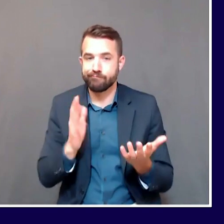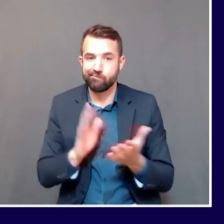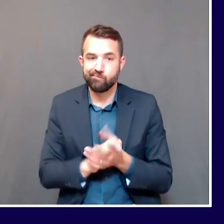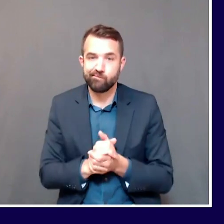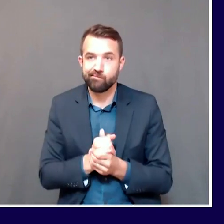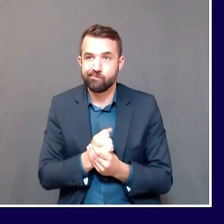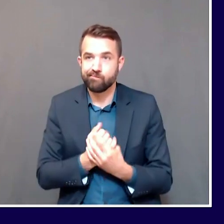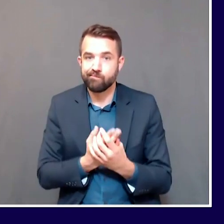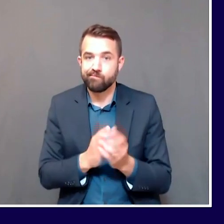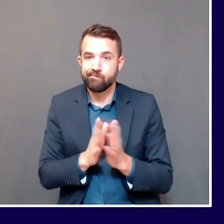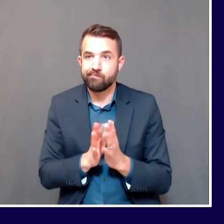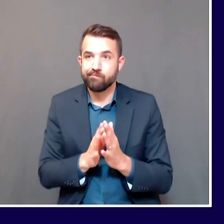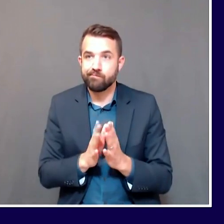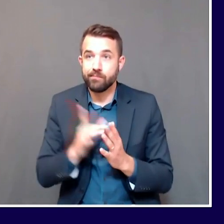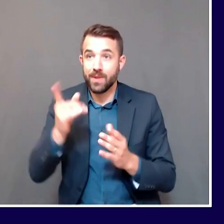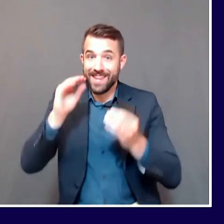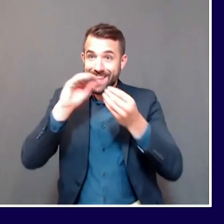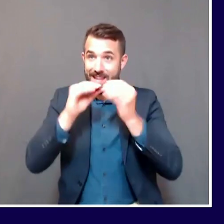than others and why that might be.